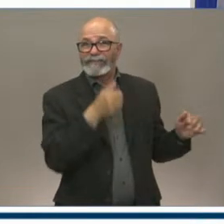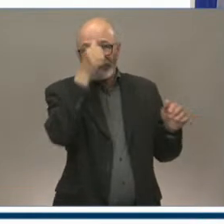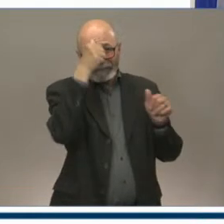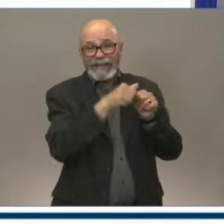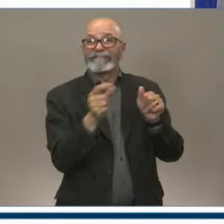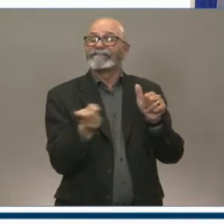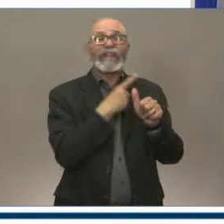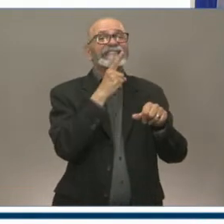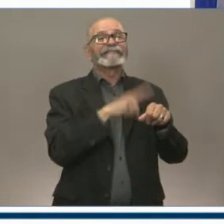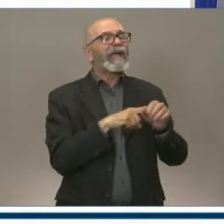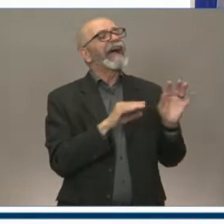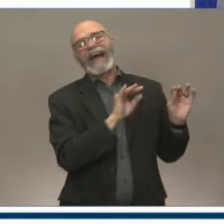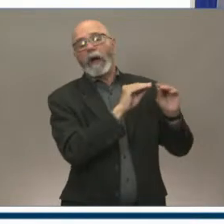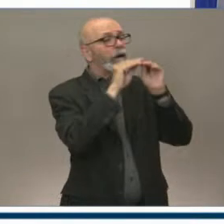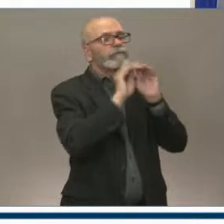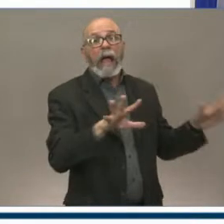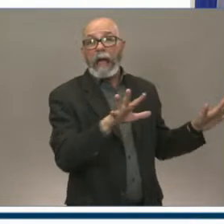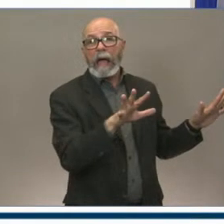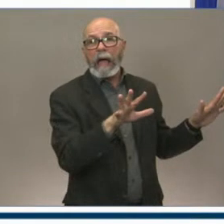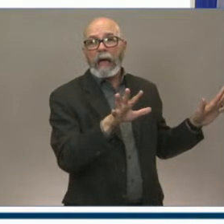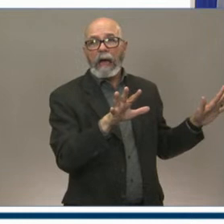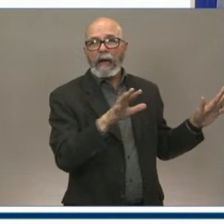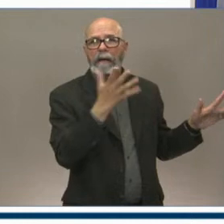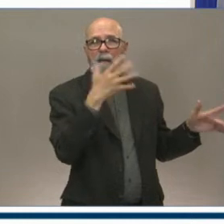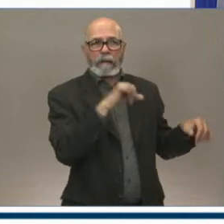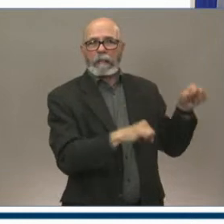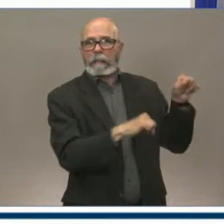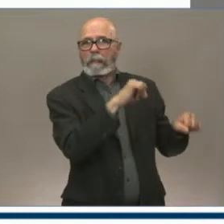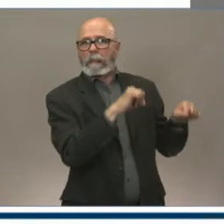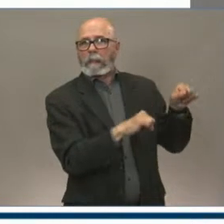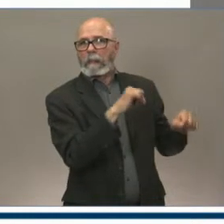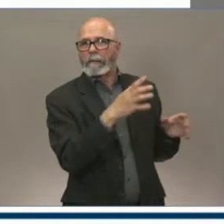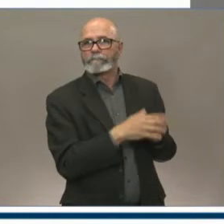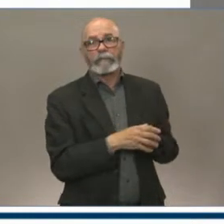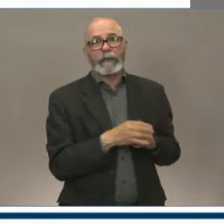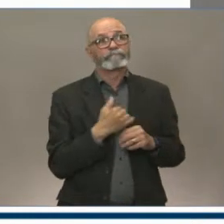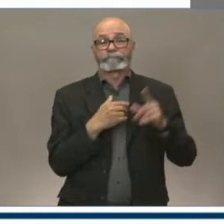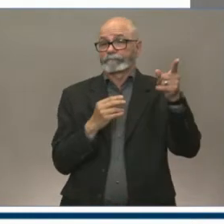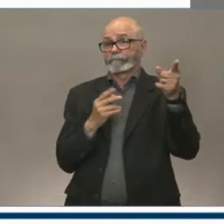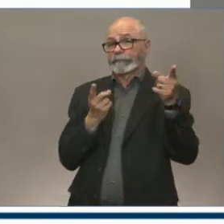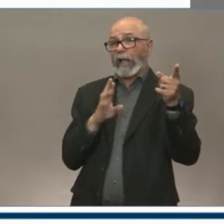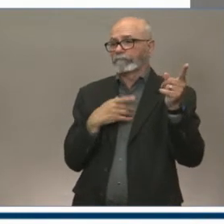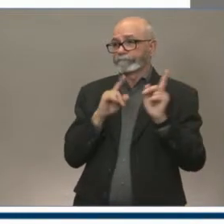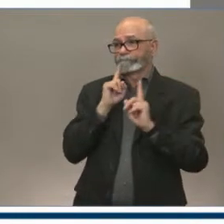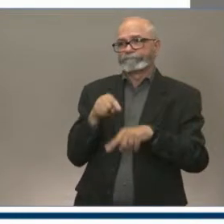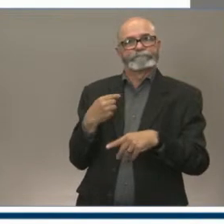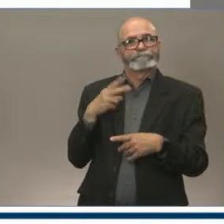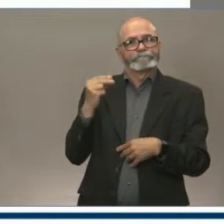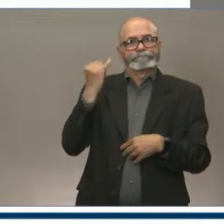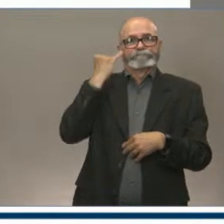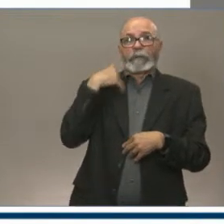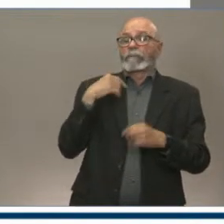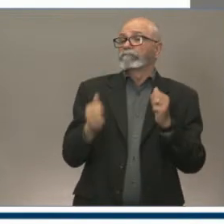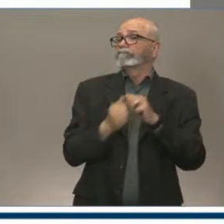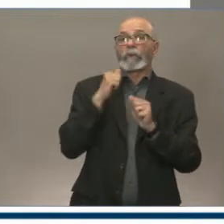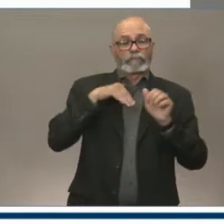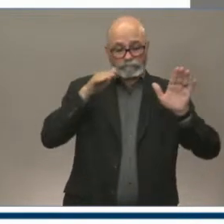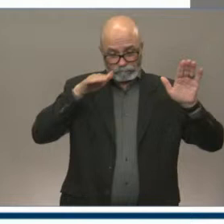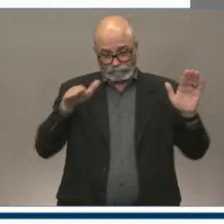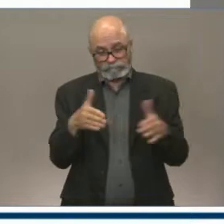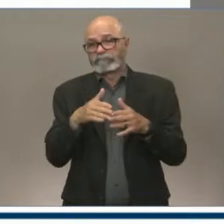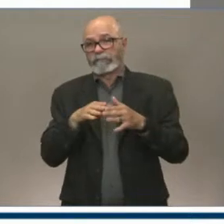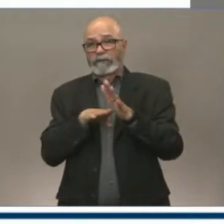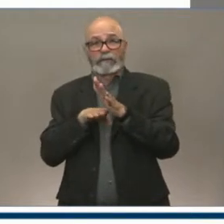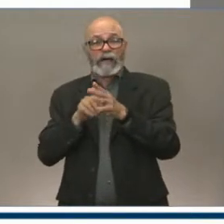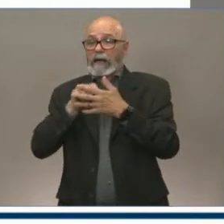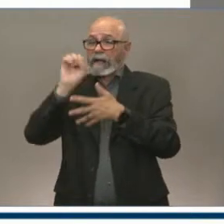case considered presumptive? So I have no detail of that. I've been working on the details of release today. We have so many cases around that I am not